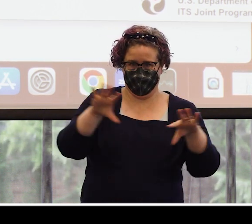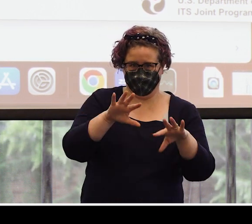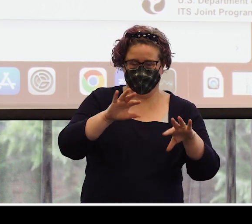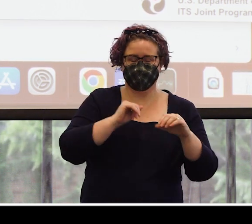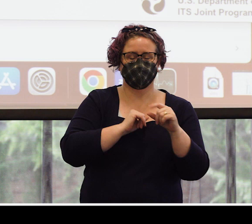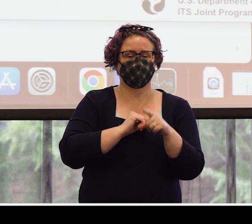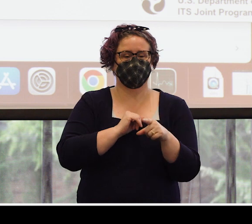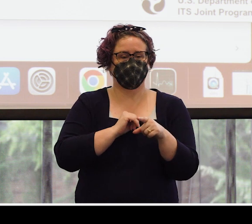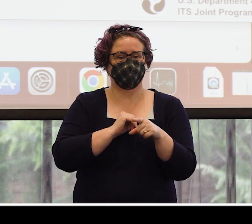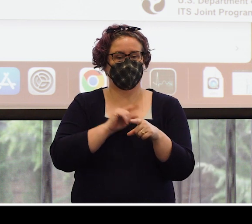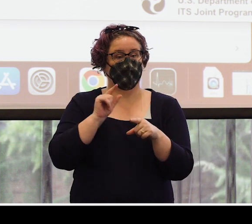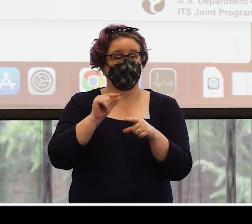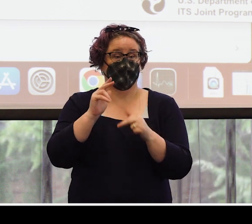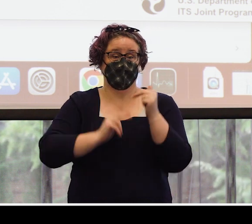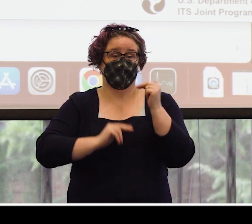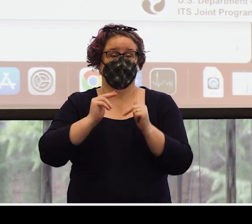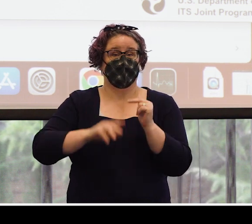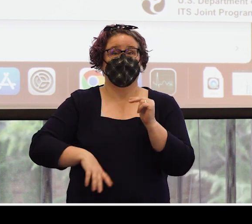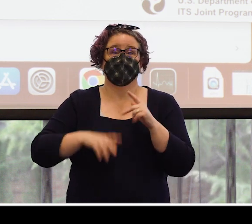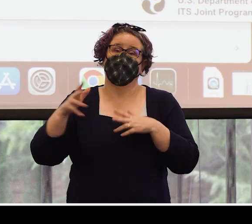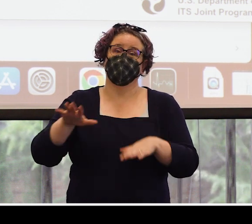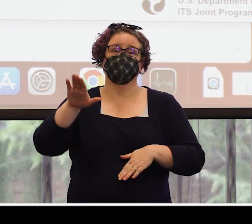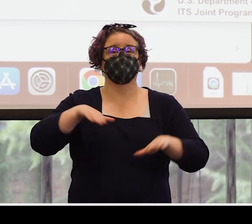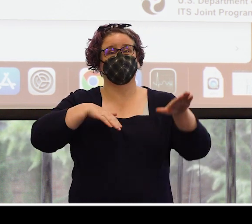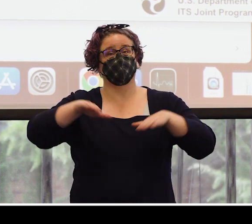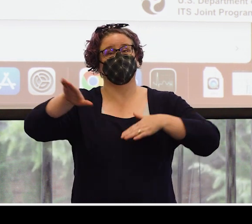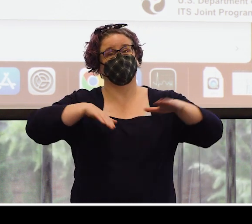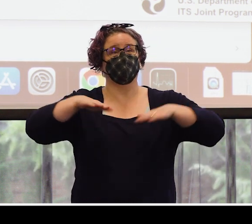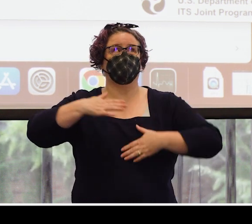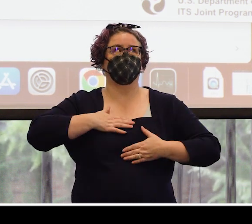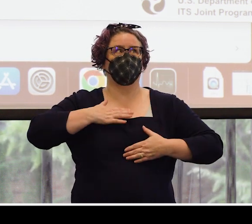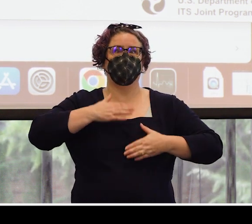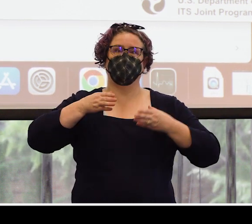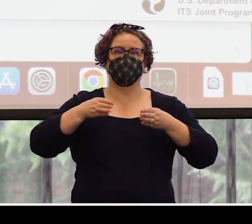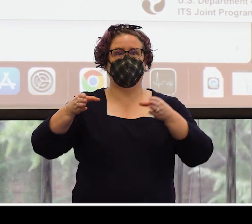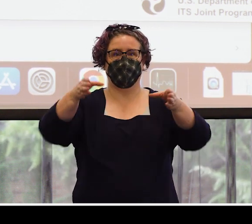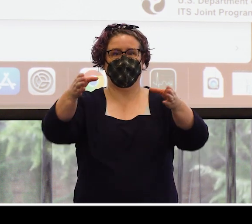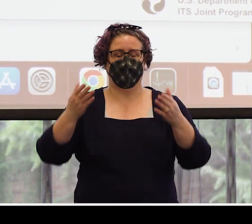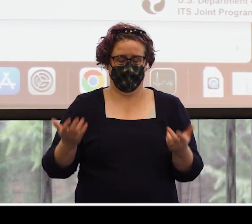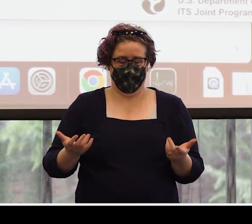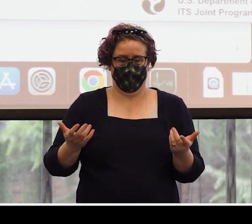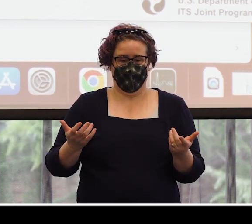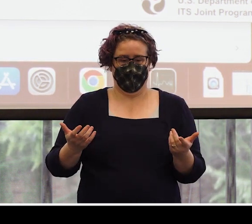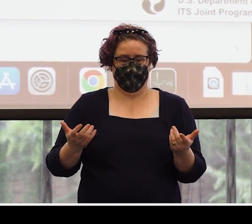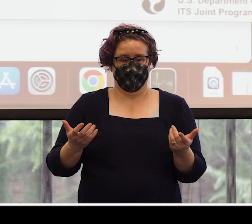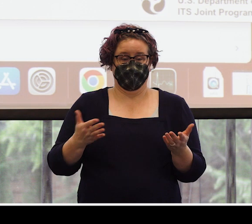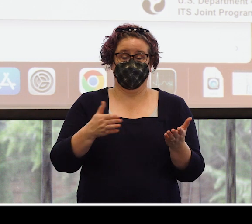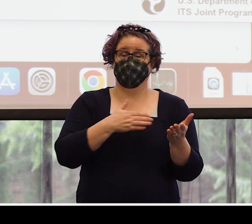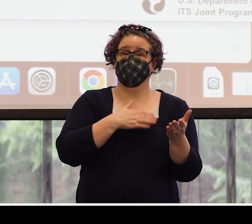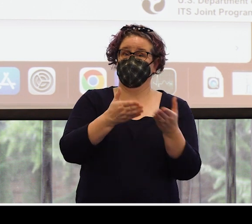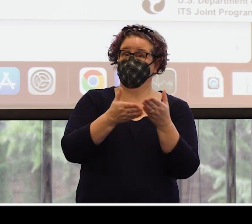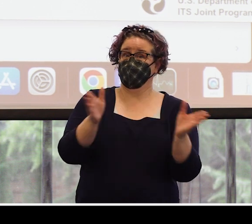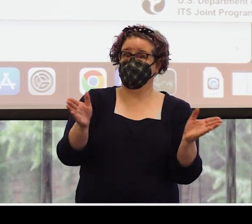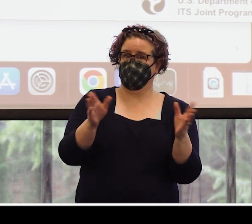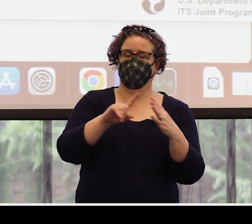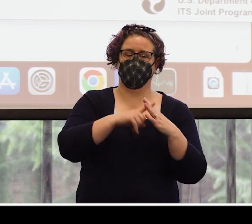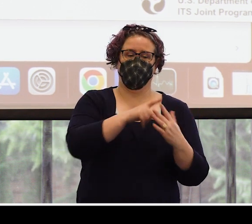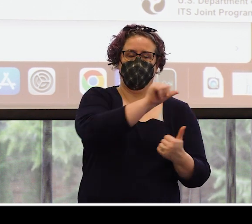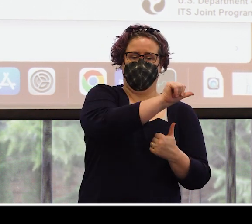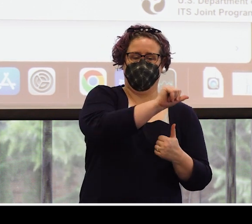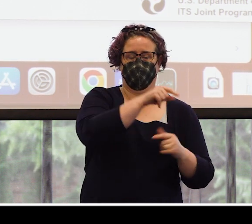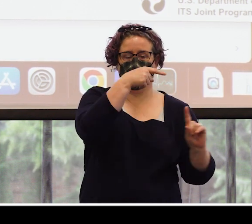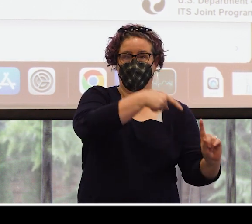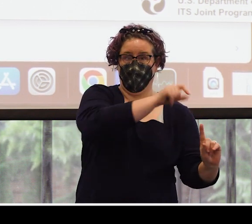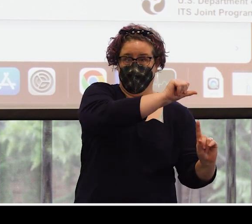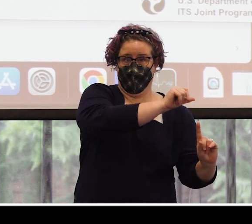and those were the buildings that I found on the way. Now, I would generally navigate from point A to point